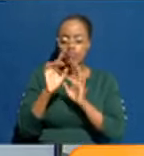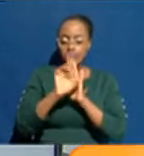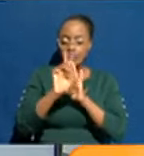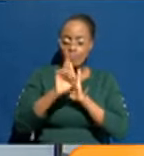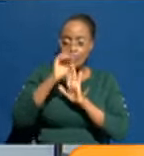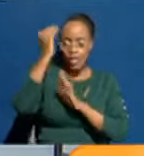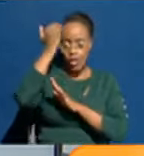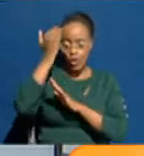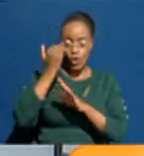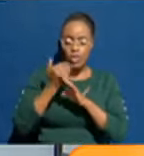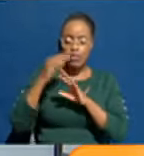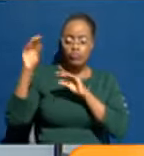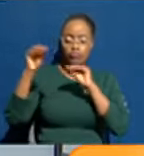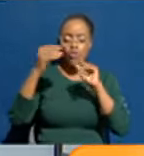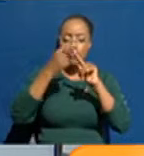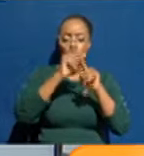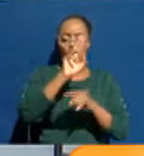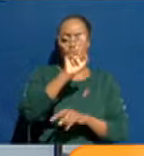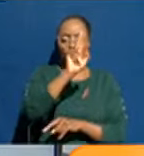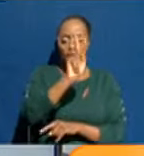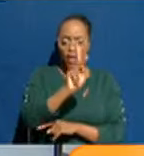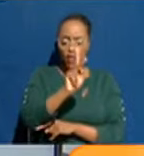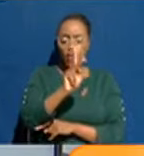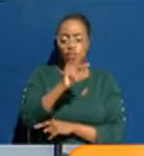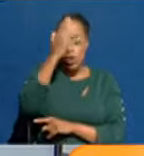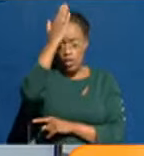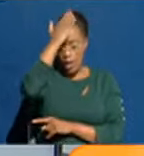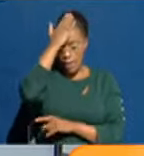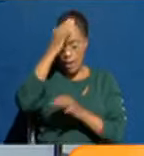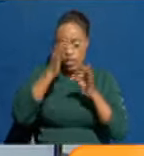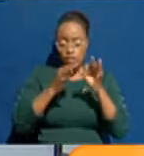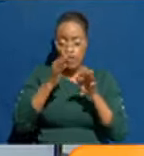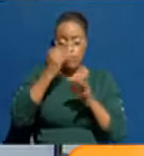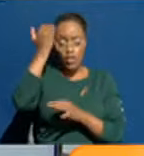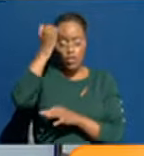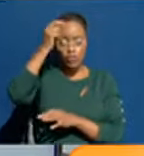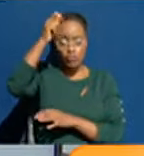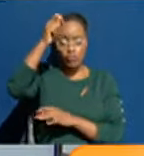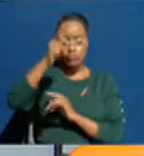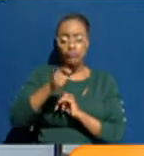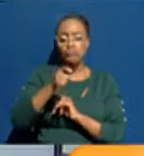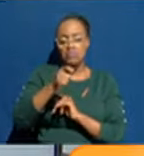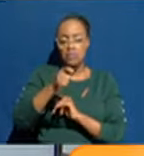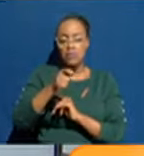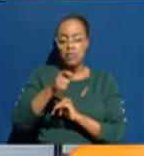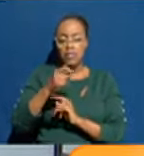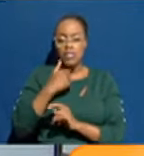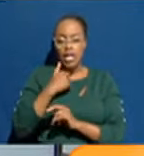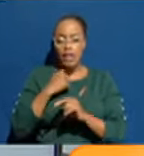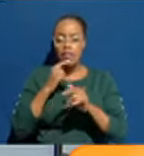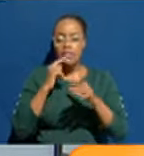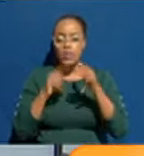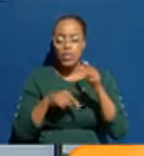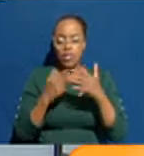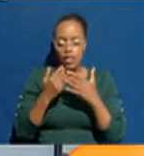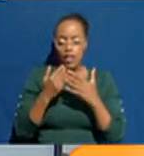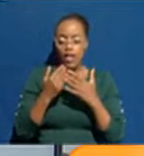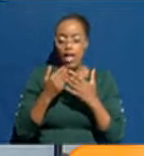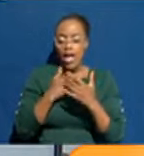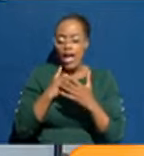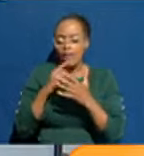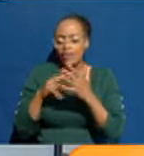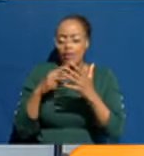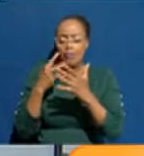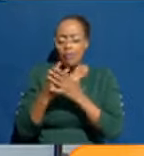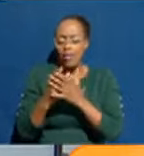extradited from the United Kingdom. In a judgment issued on Monday, Senior Principal Magistrate Robinson Ondieki pointed that the prosecution had failed